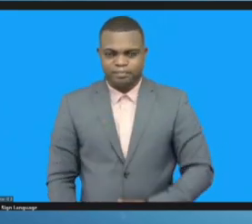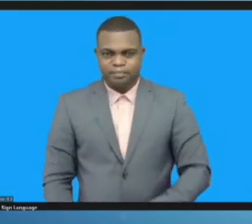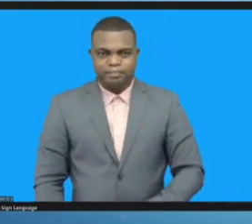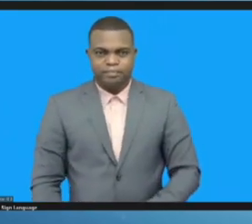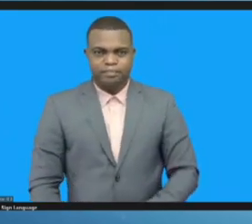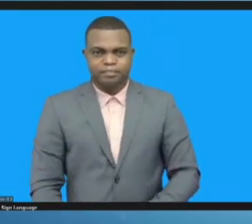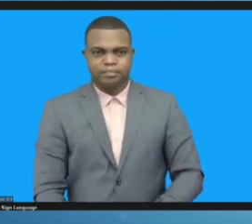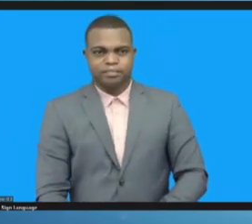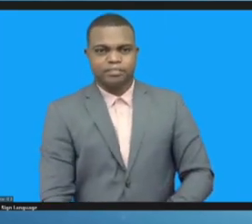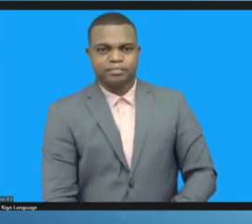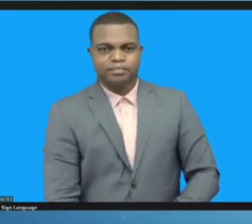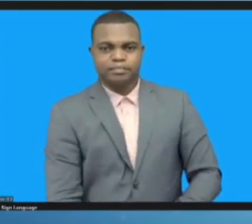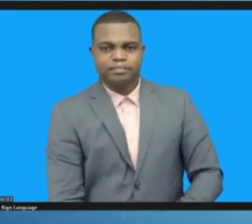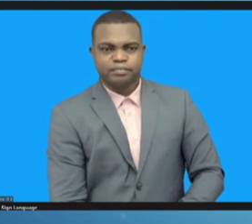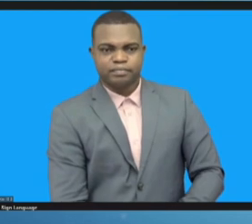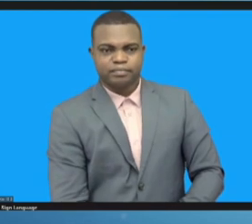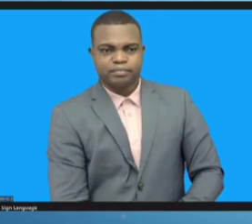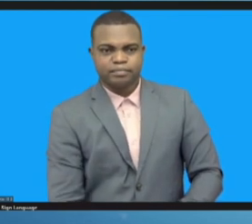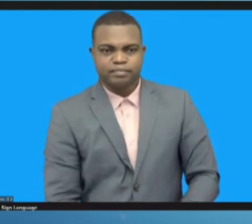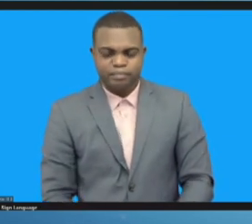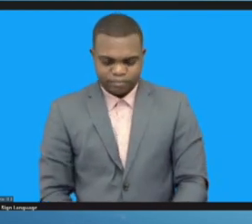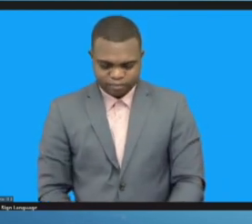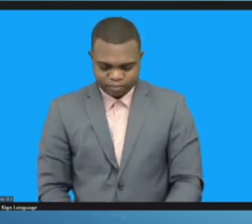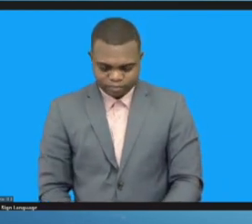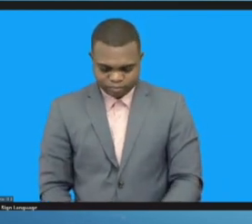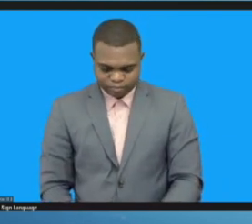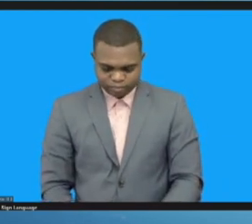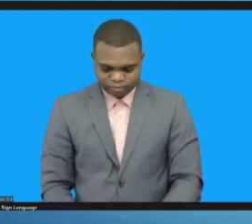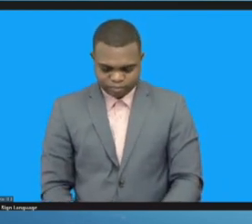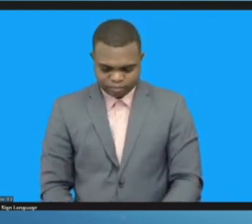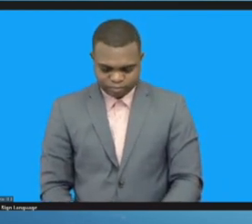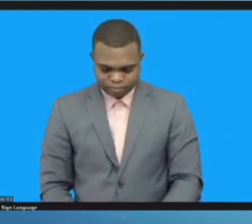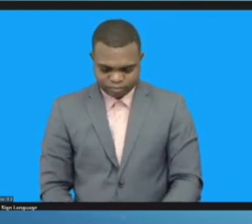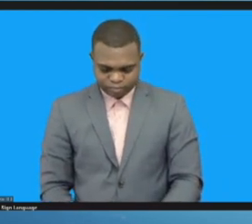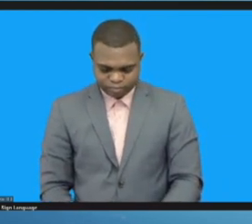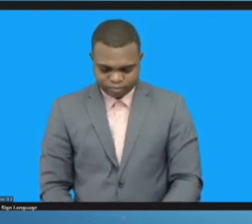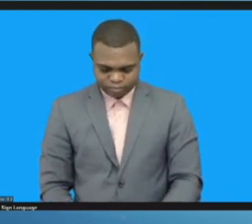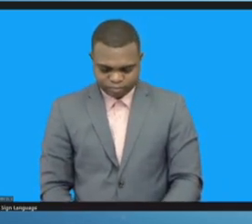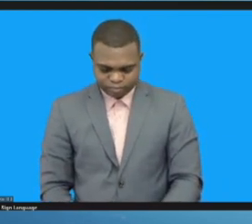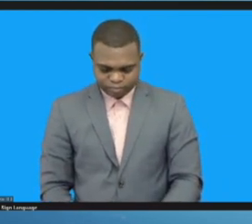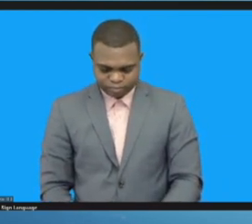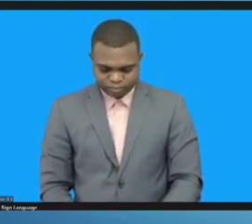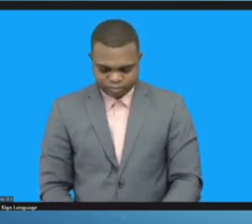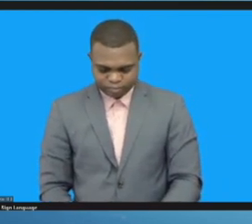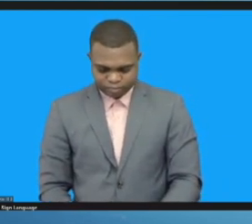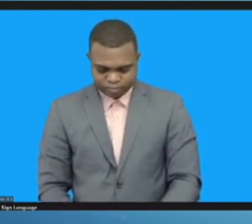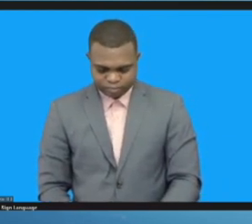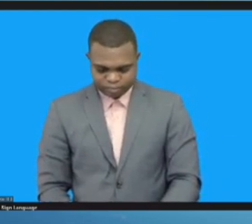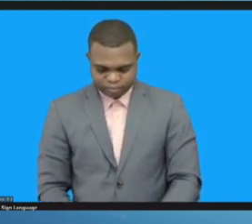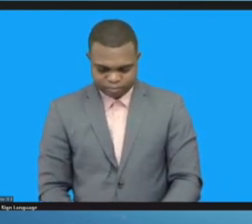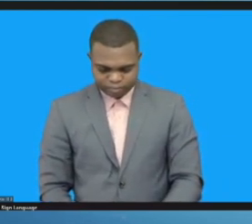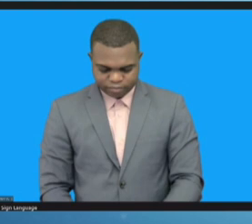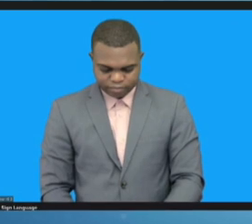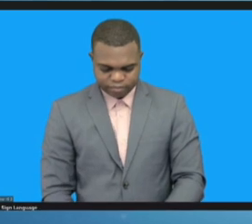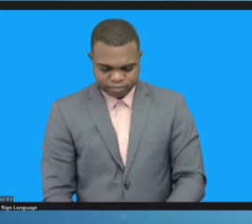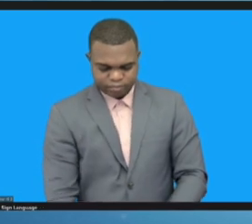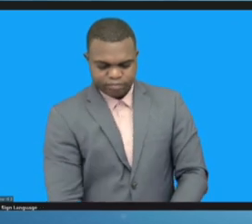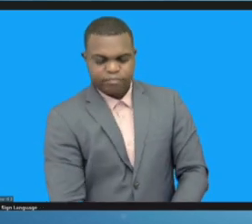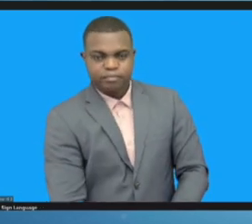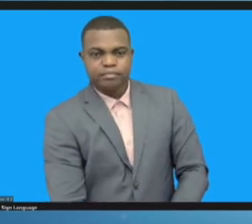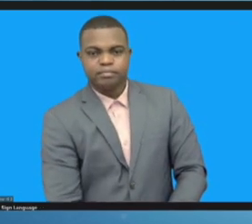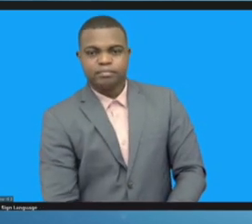They're also outpacing regulations and exacerbating inequalities. We often hear that the future will be digital. But the future of